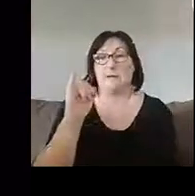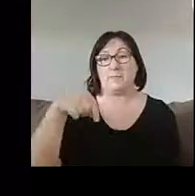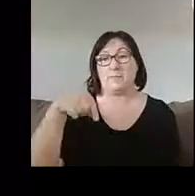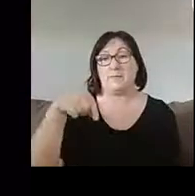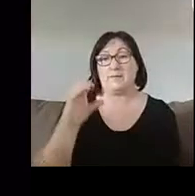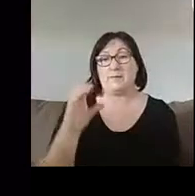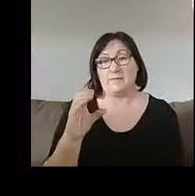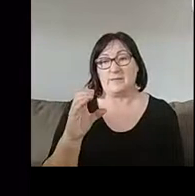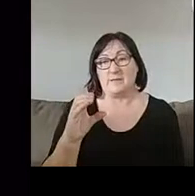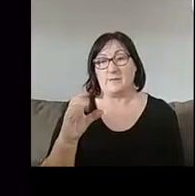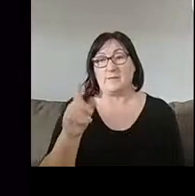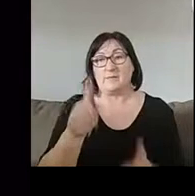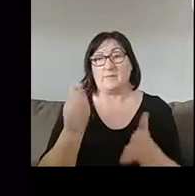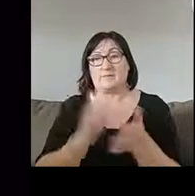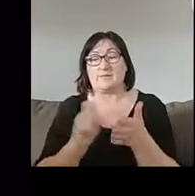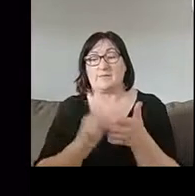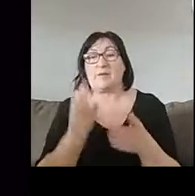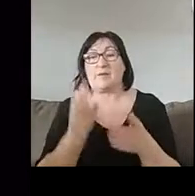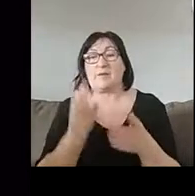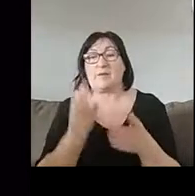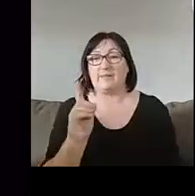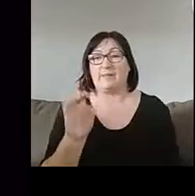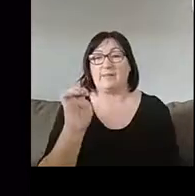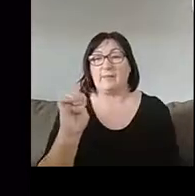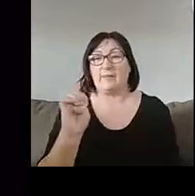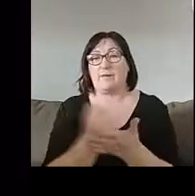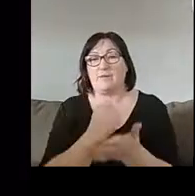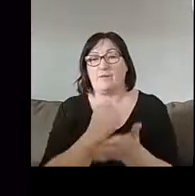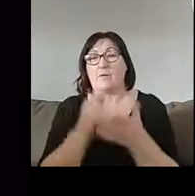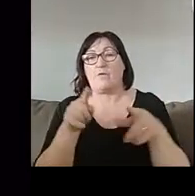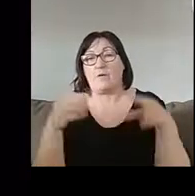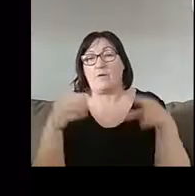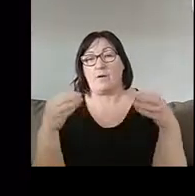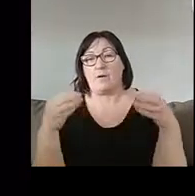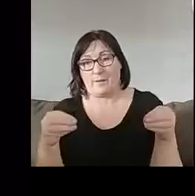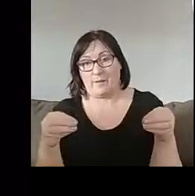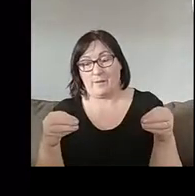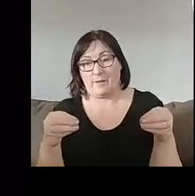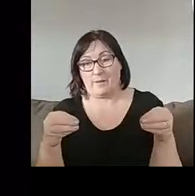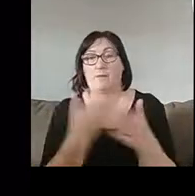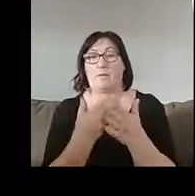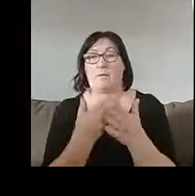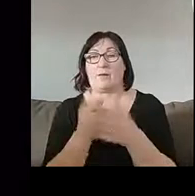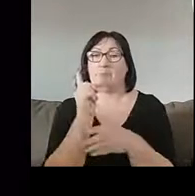the deregistration of the company, and then you can come to SARS.